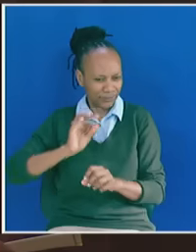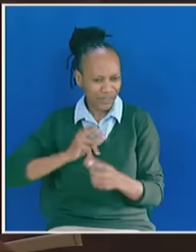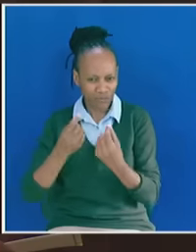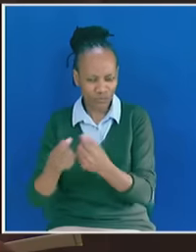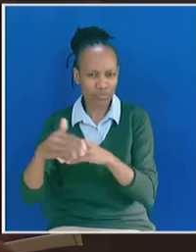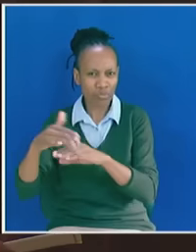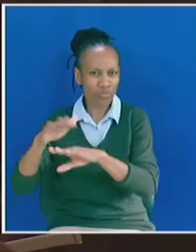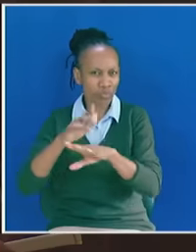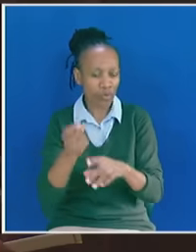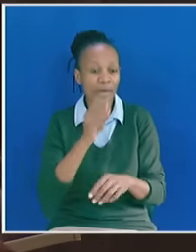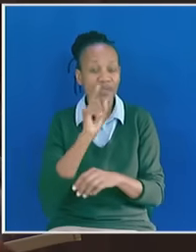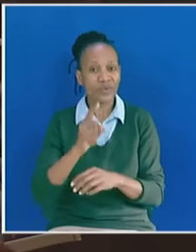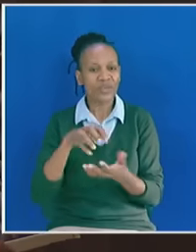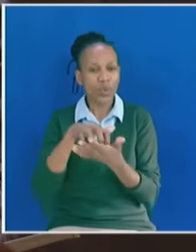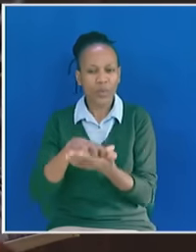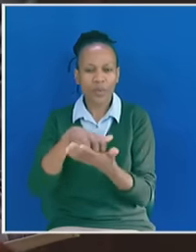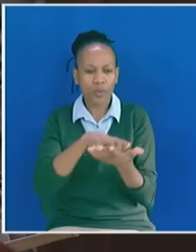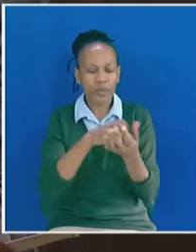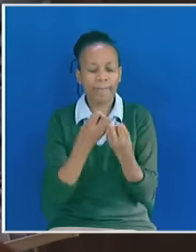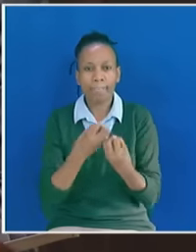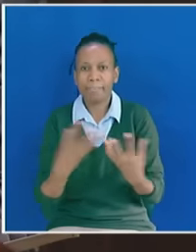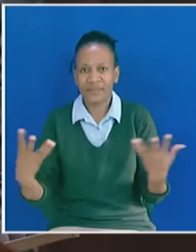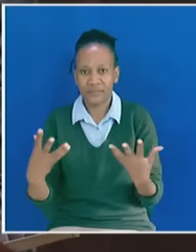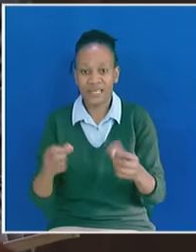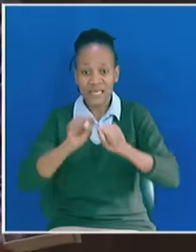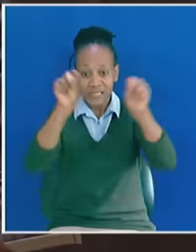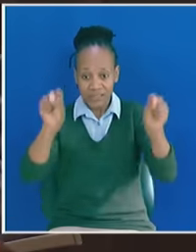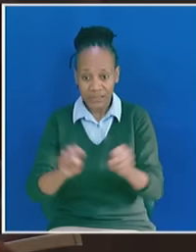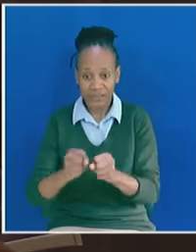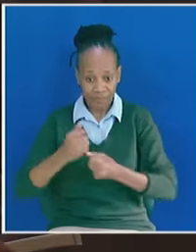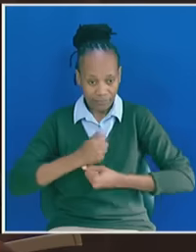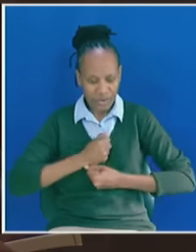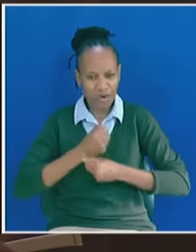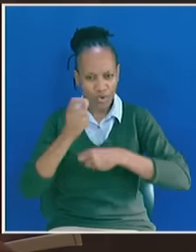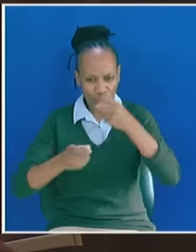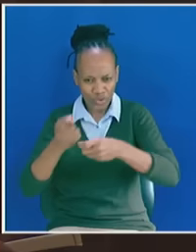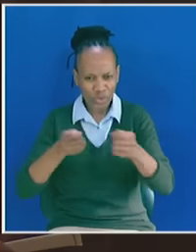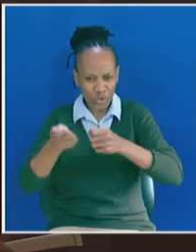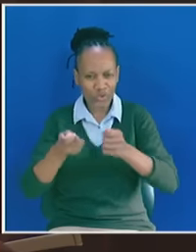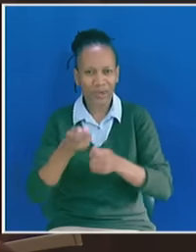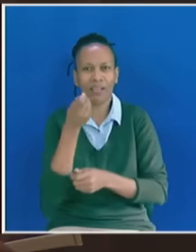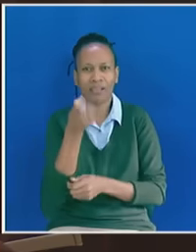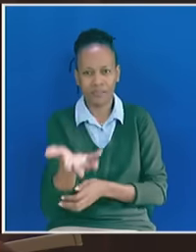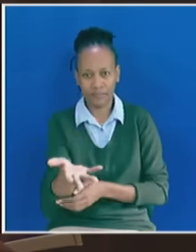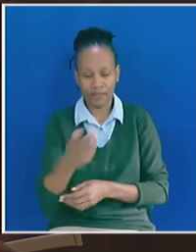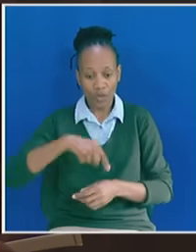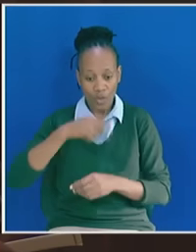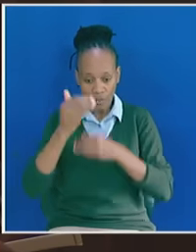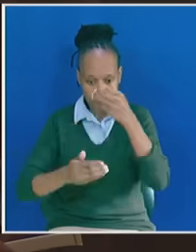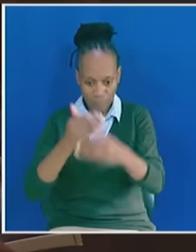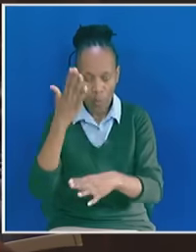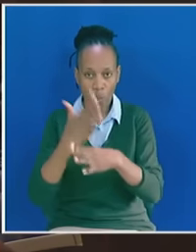fiscal infrastructure weaknesses, inadequacy of our systems, and poor coordination. Our work continues with respect